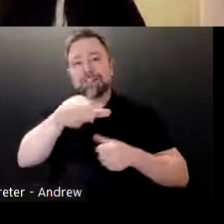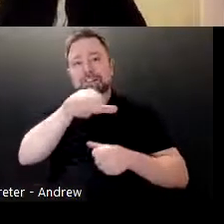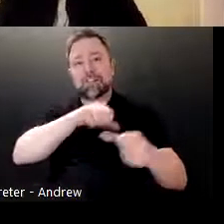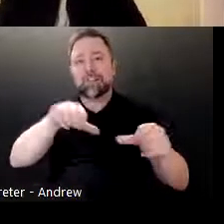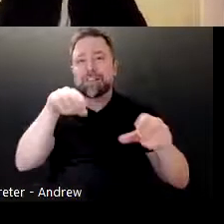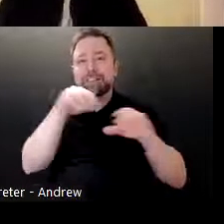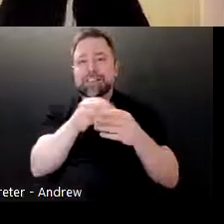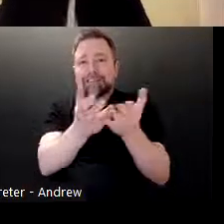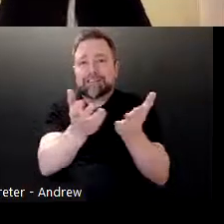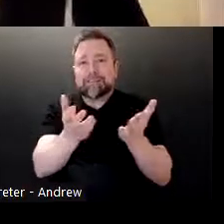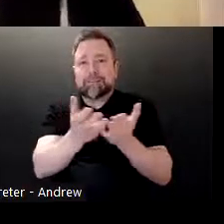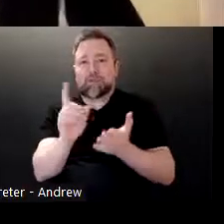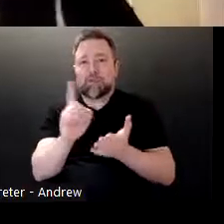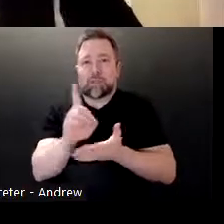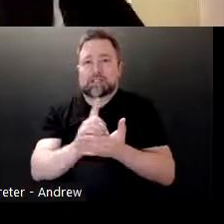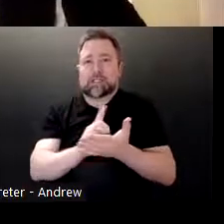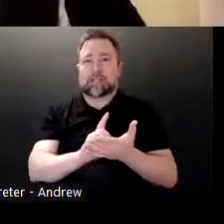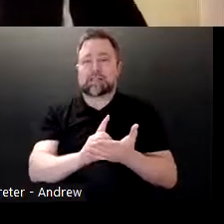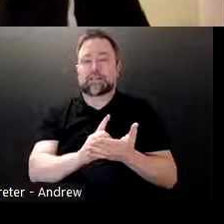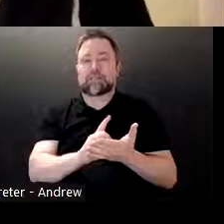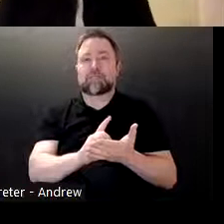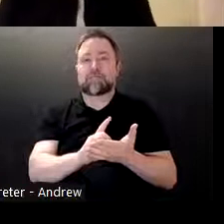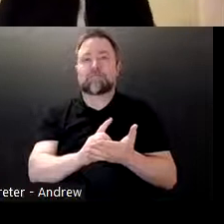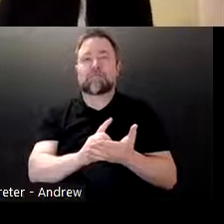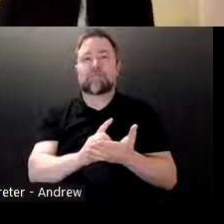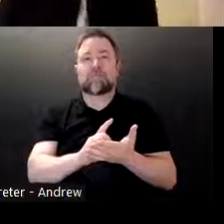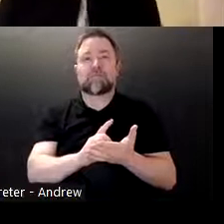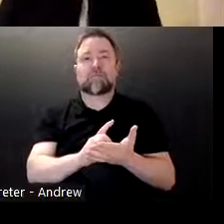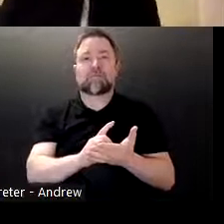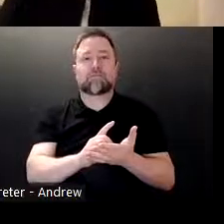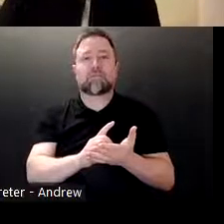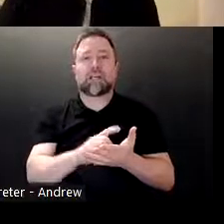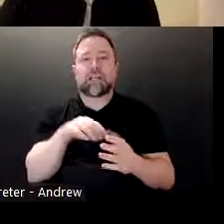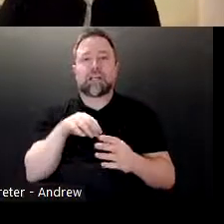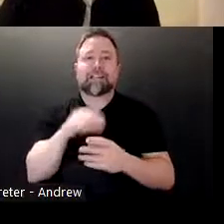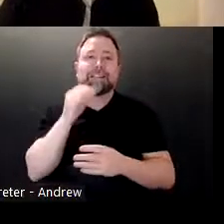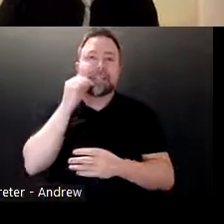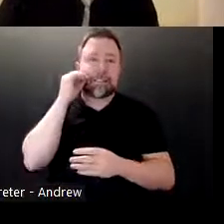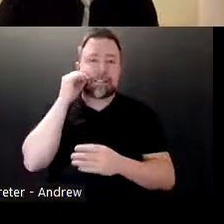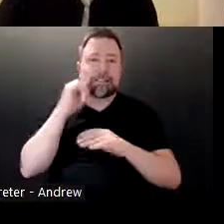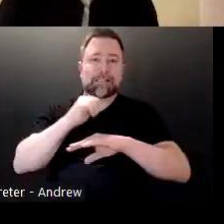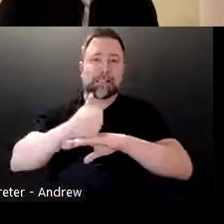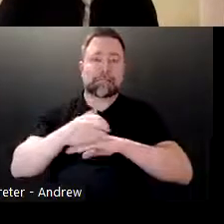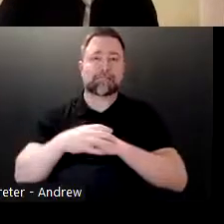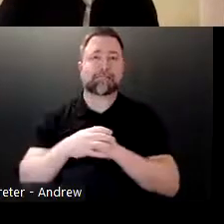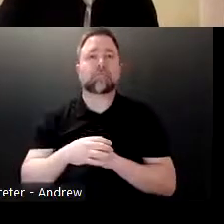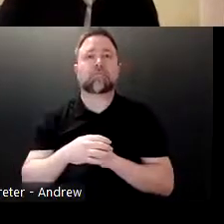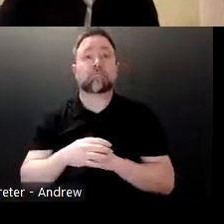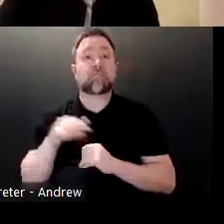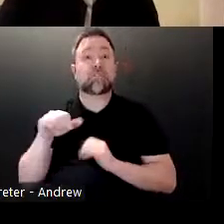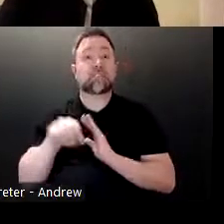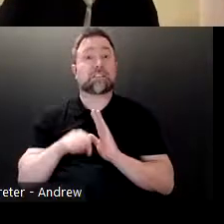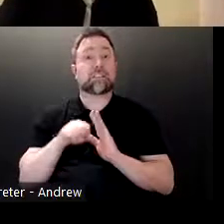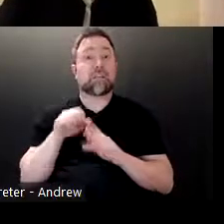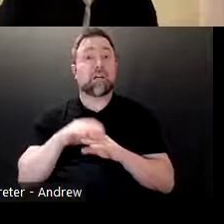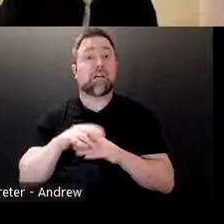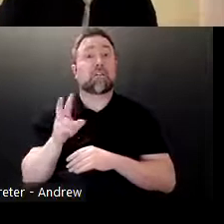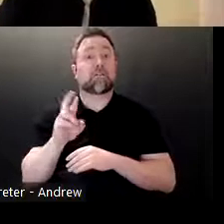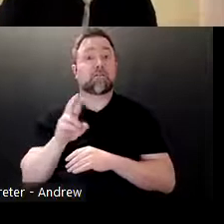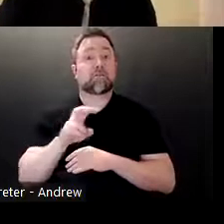space for which they were designed and in a domestic setting. This season on the road trip, we are focusing